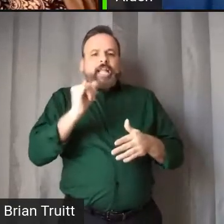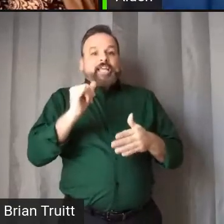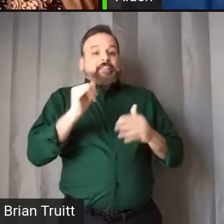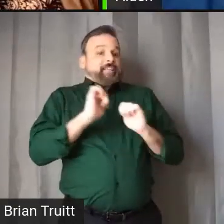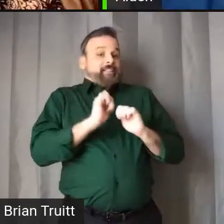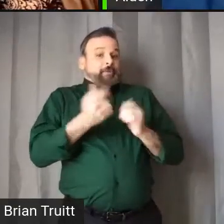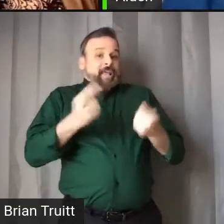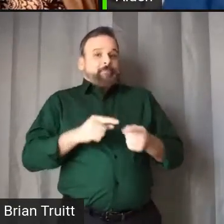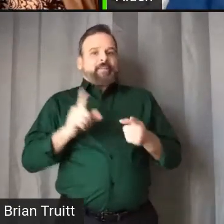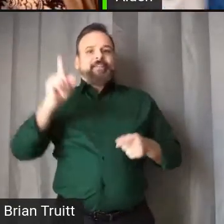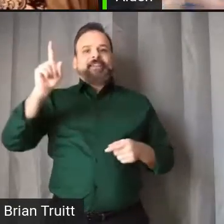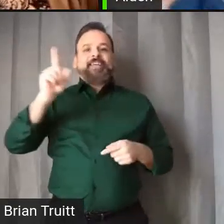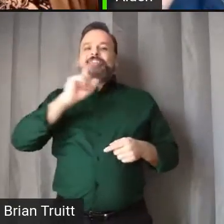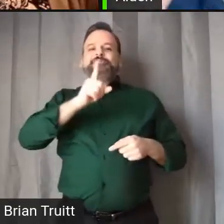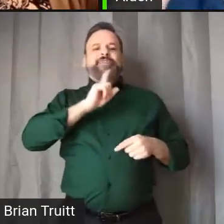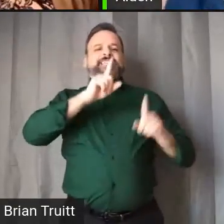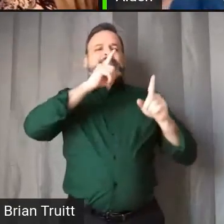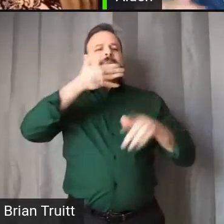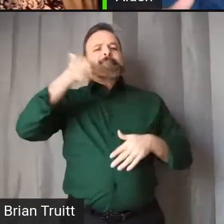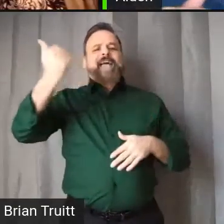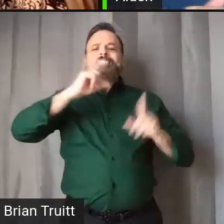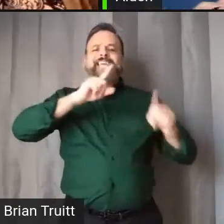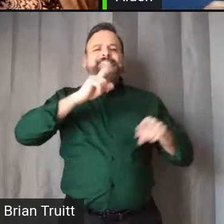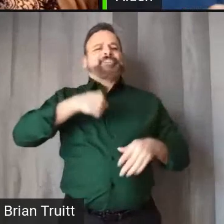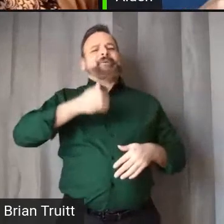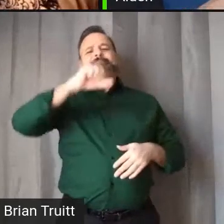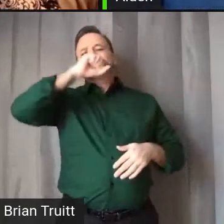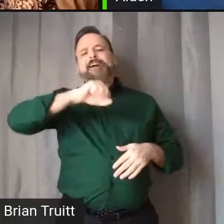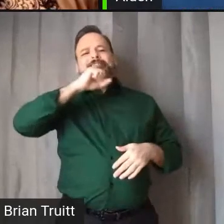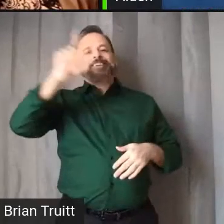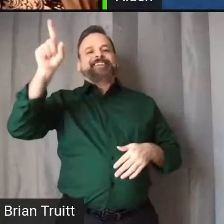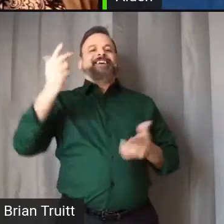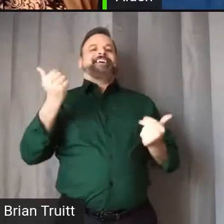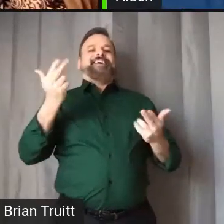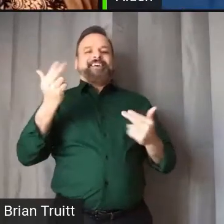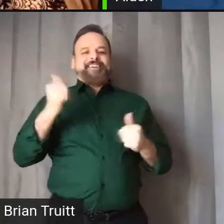You guys, these are like the best answers. I'm loving this.